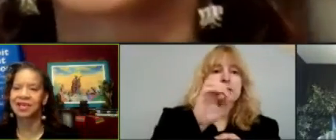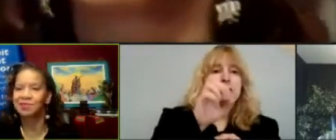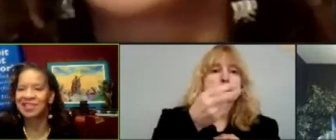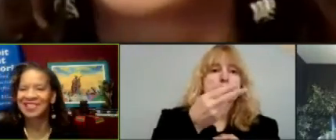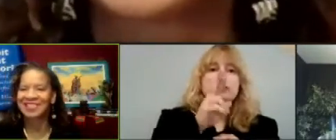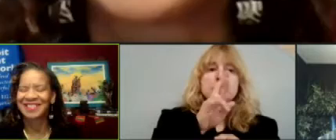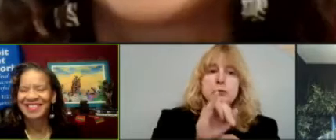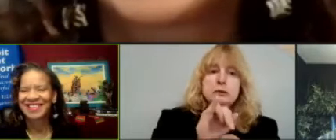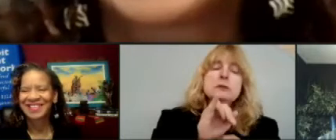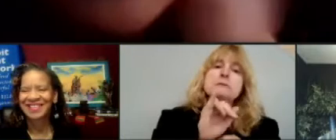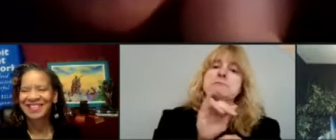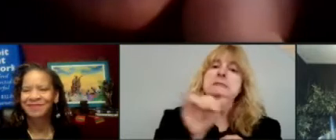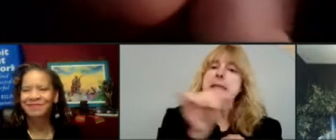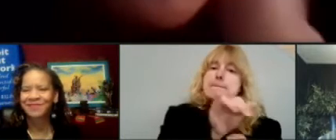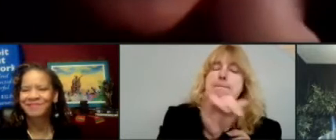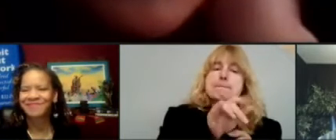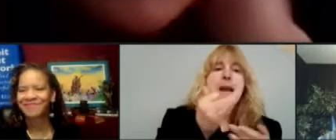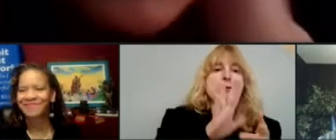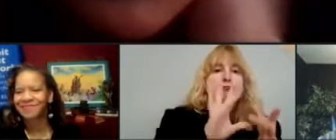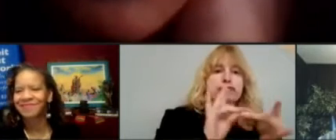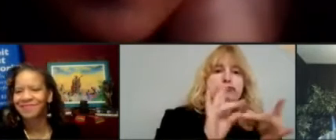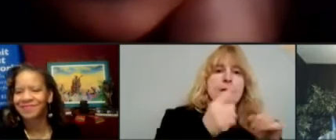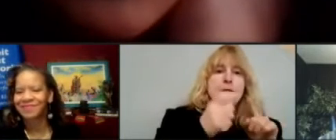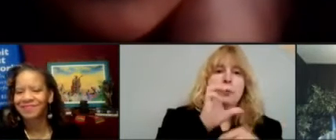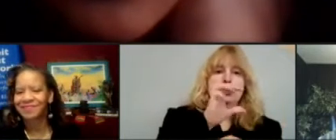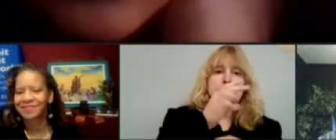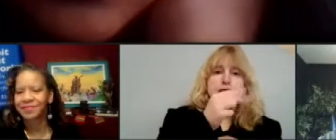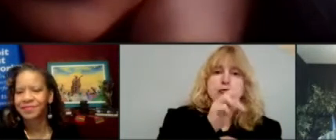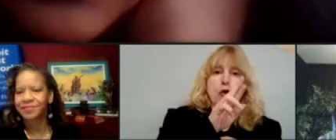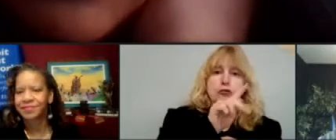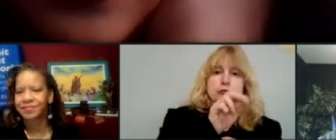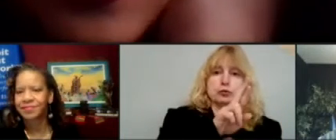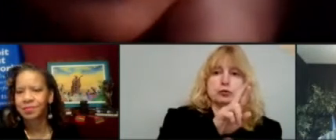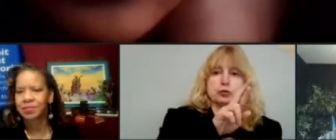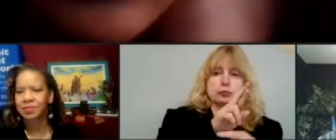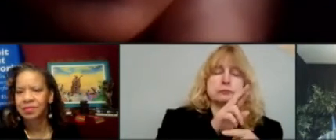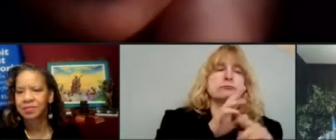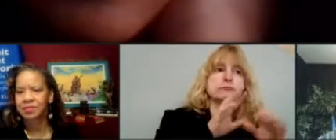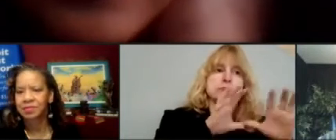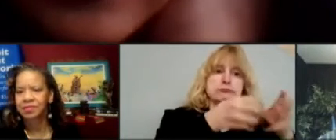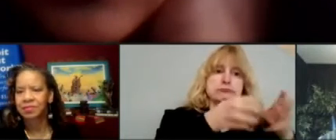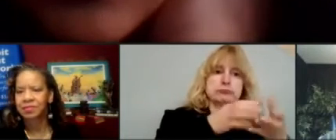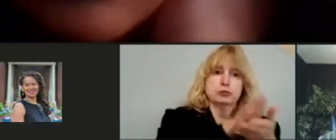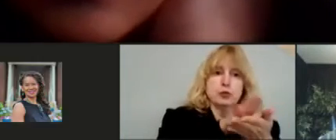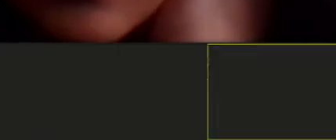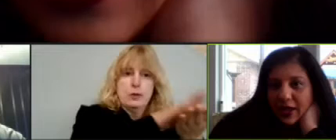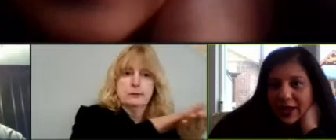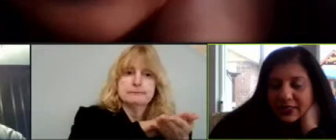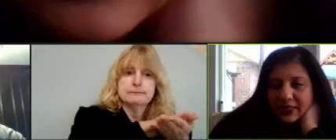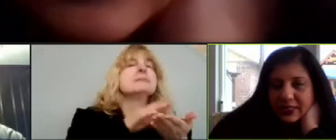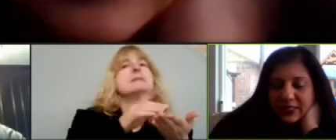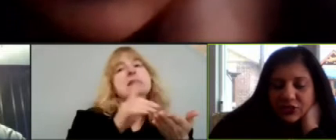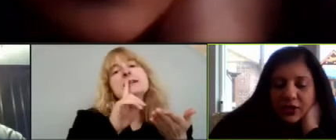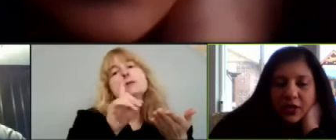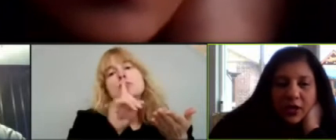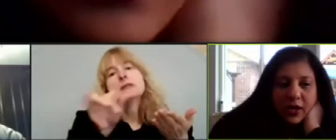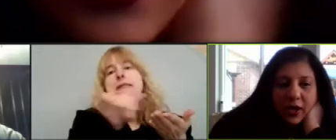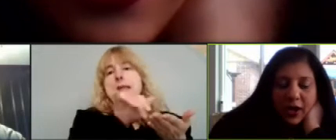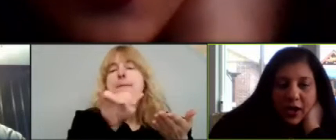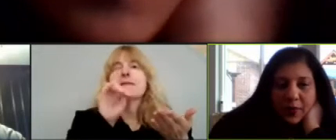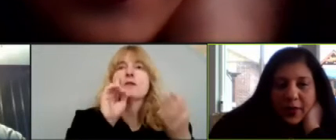on the same, please. Sure. And much of it is going to be very similar in terms of teachers and vaccinations and access, et